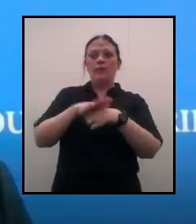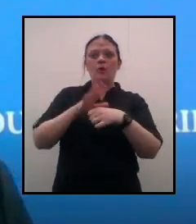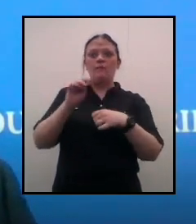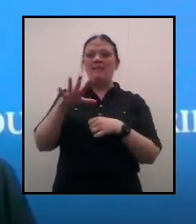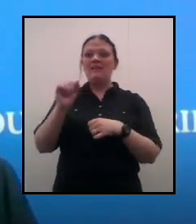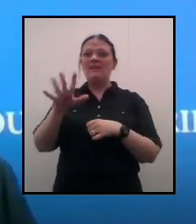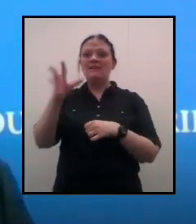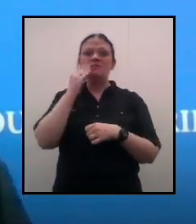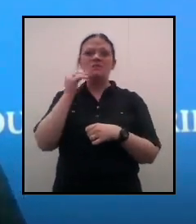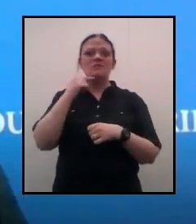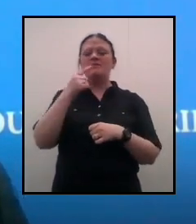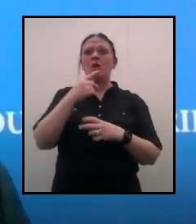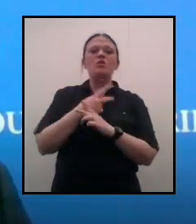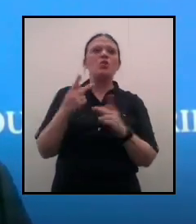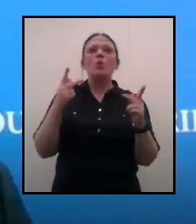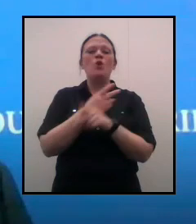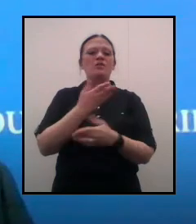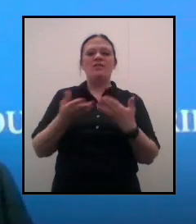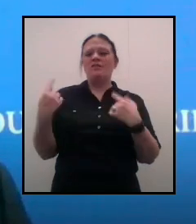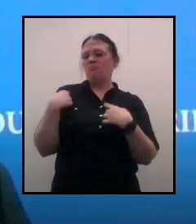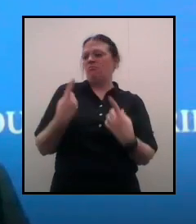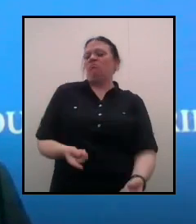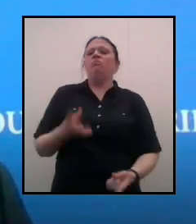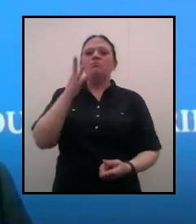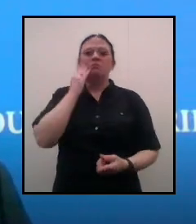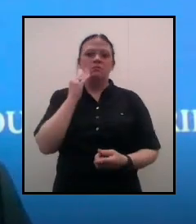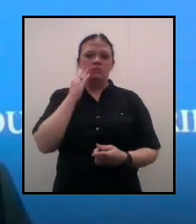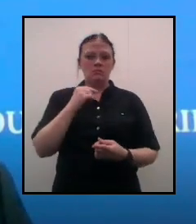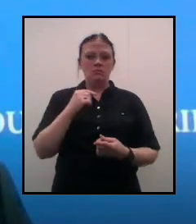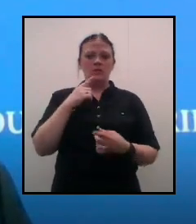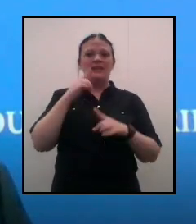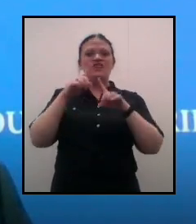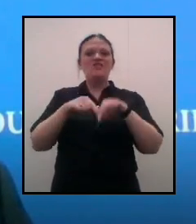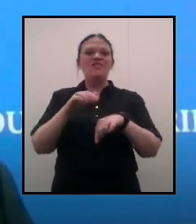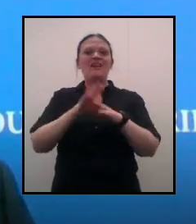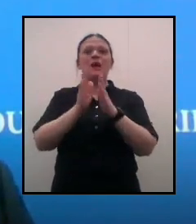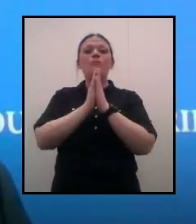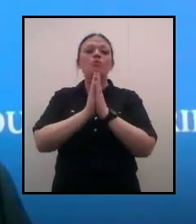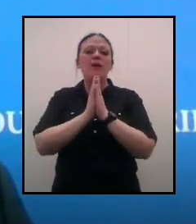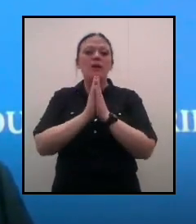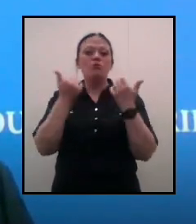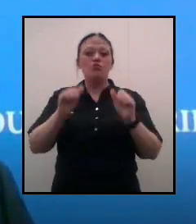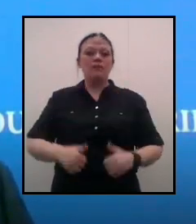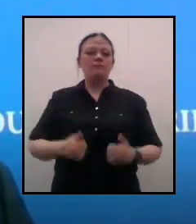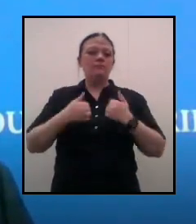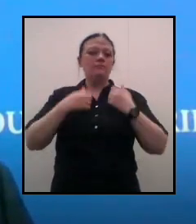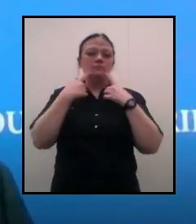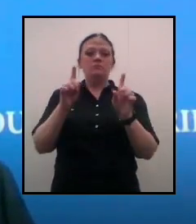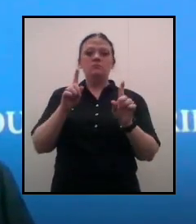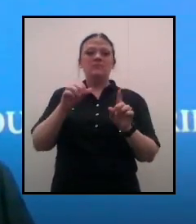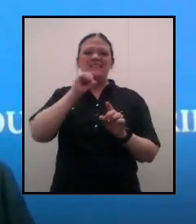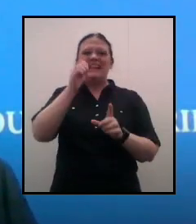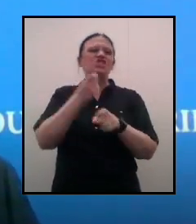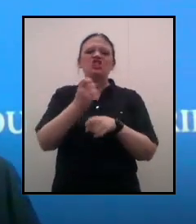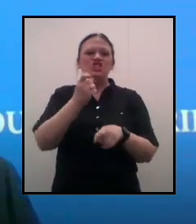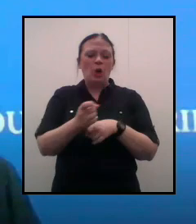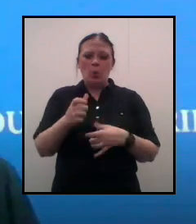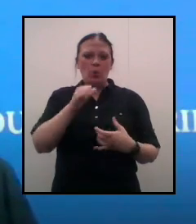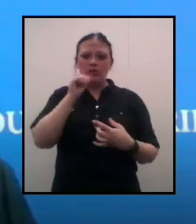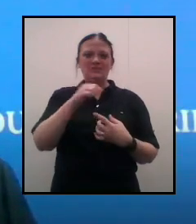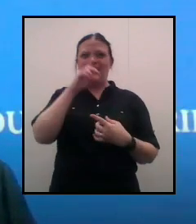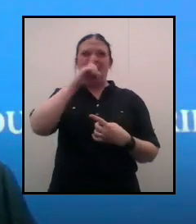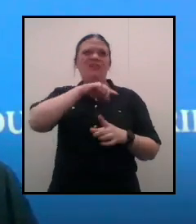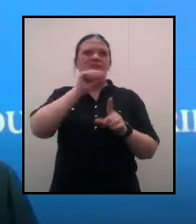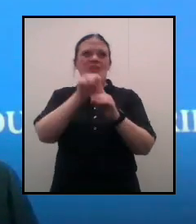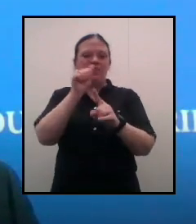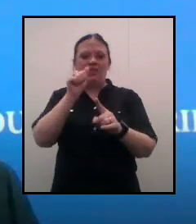said it was basically the worst thing he's ever had to deal with, and he relied on prayer to get through it. This is no joke. This is no hoax. And